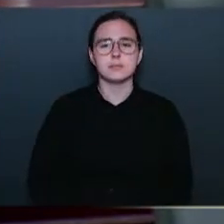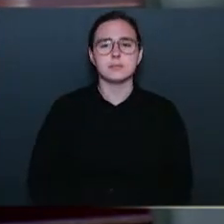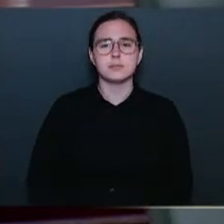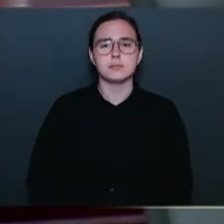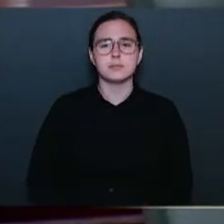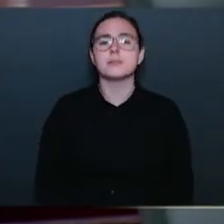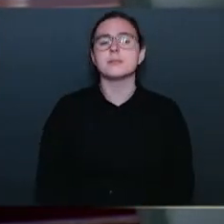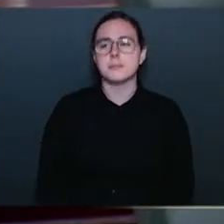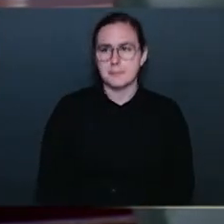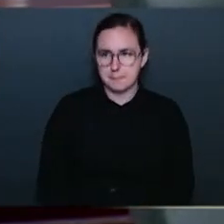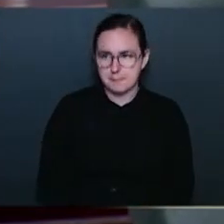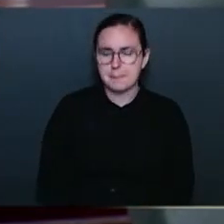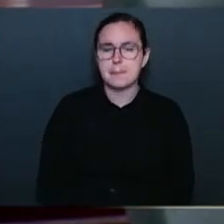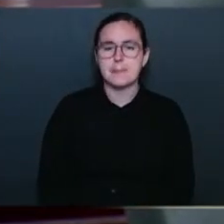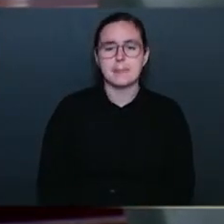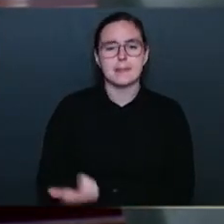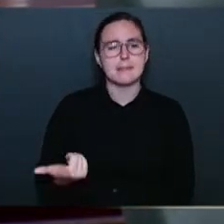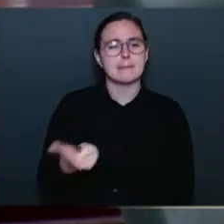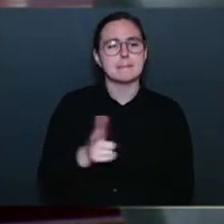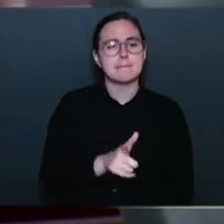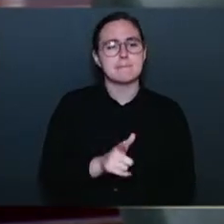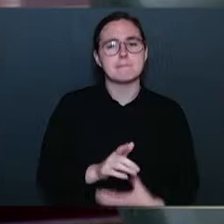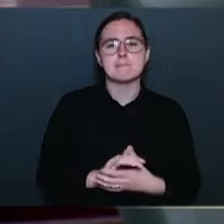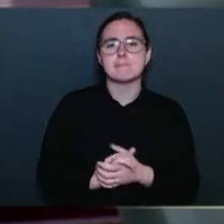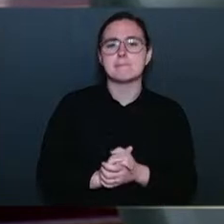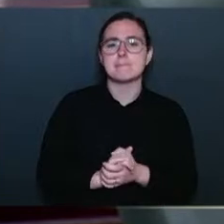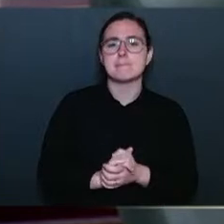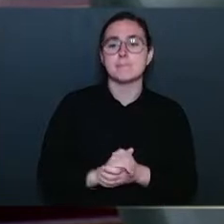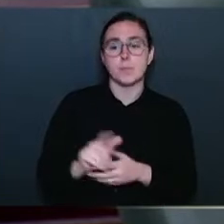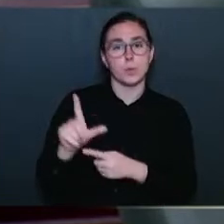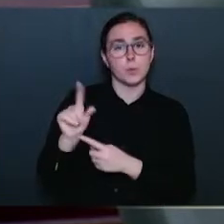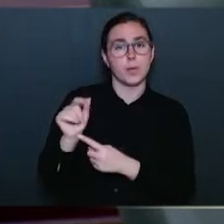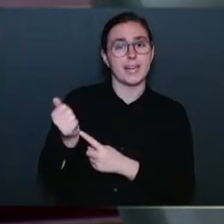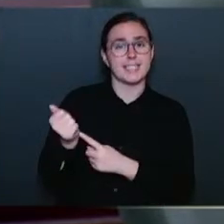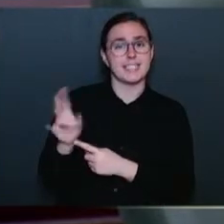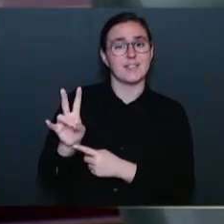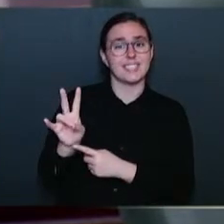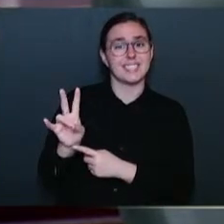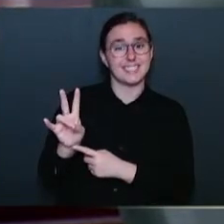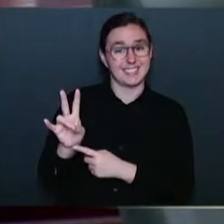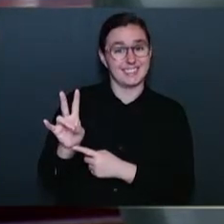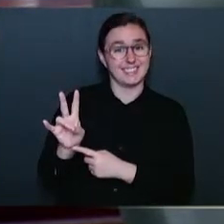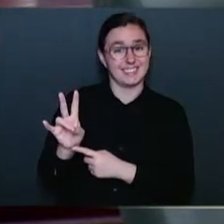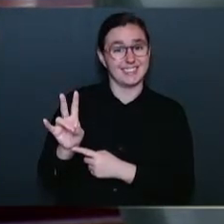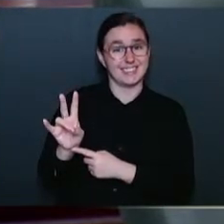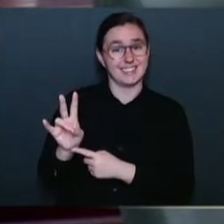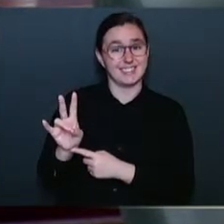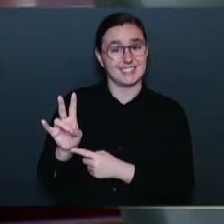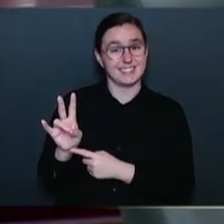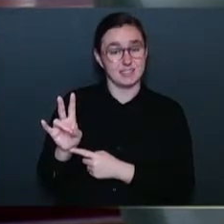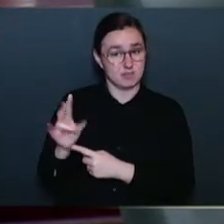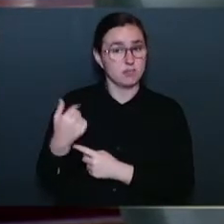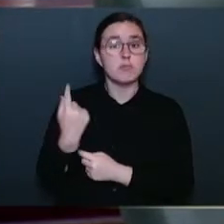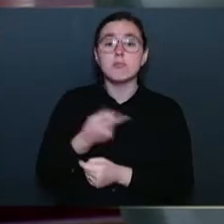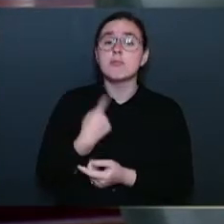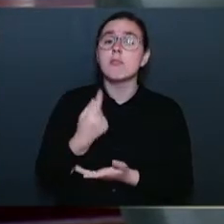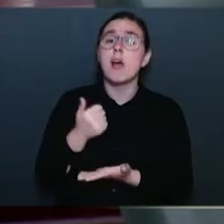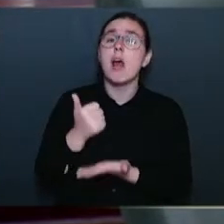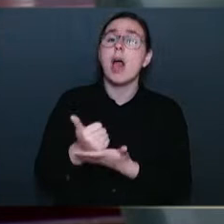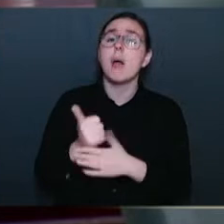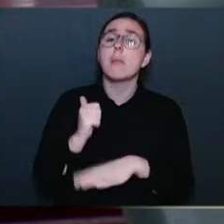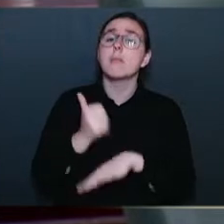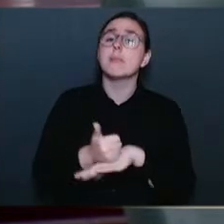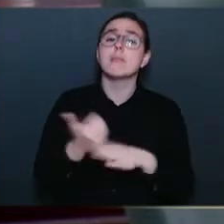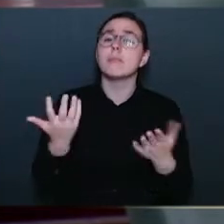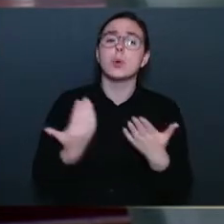Mr Speaker in 2017 the NDP government responded to the needs of edmontonians by announcing the creation of a new South Edmonton hospital to meet the needs of a